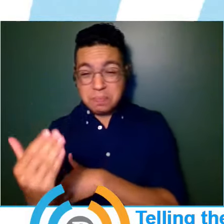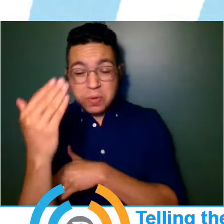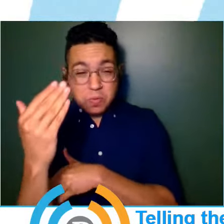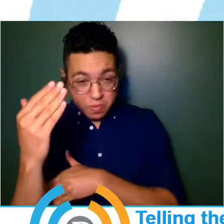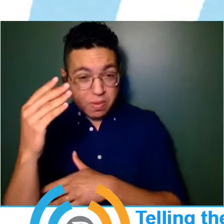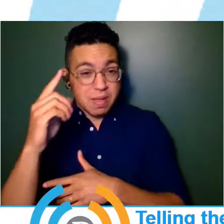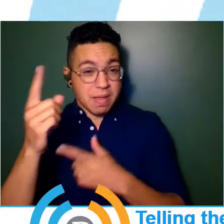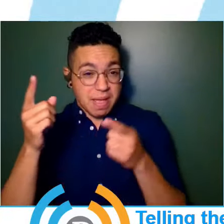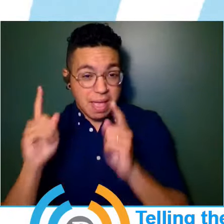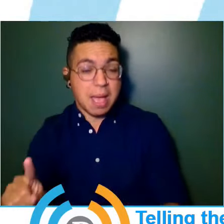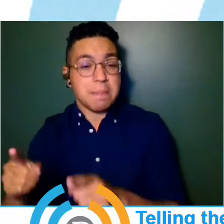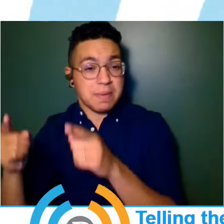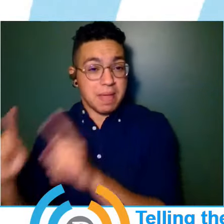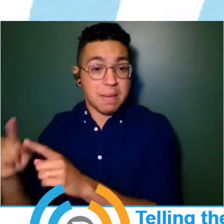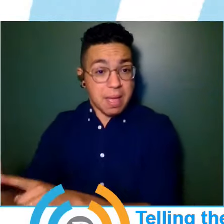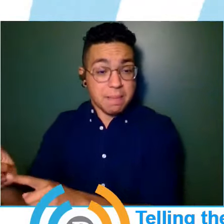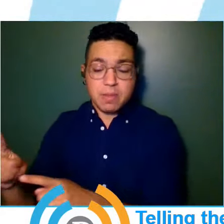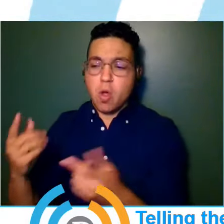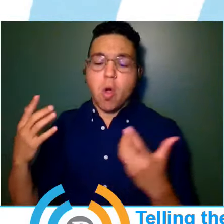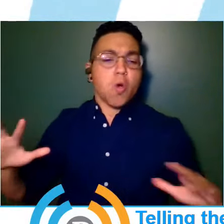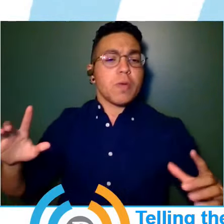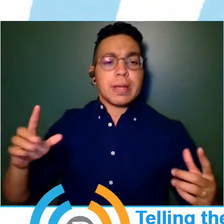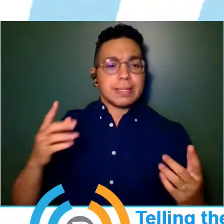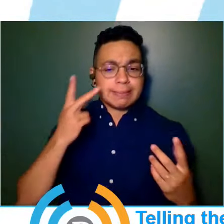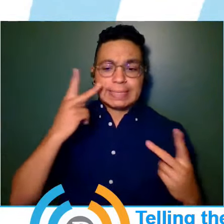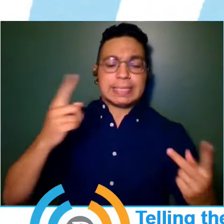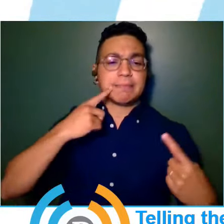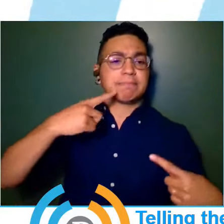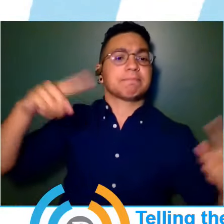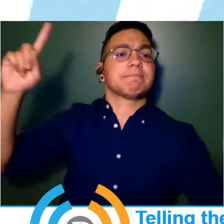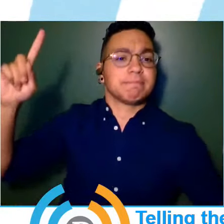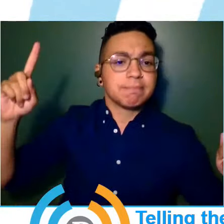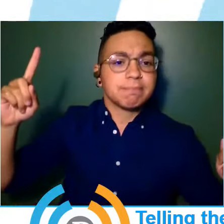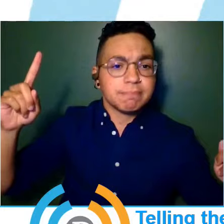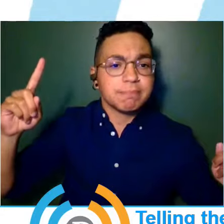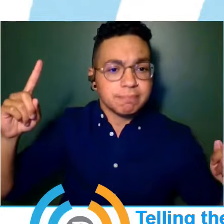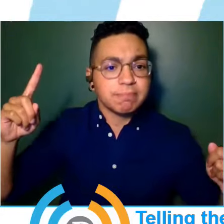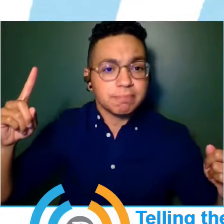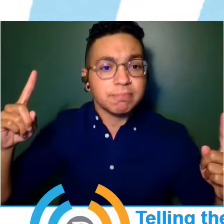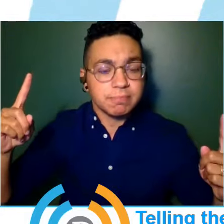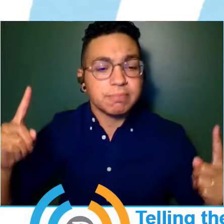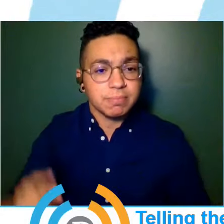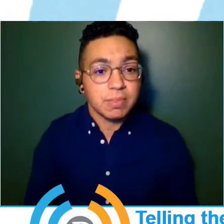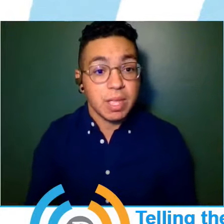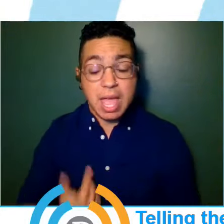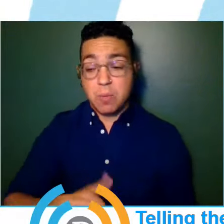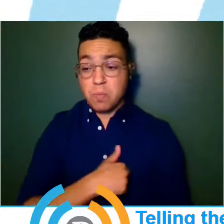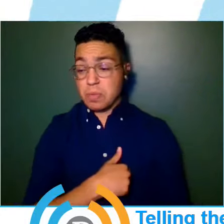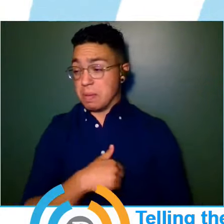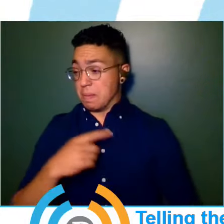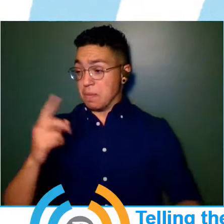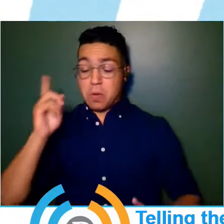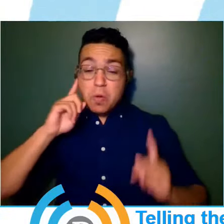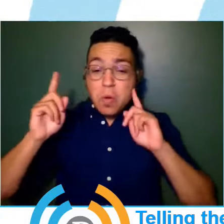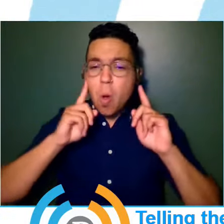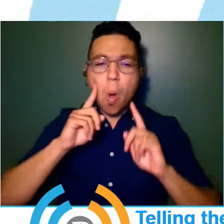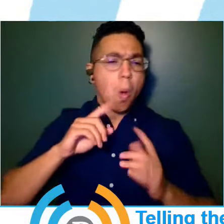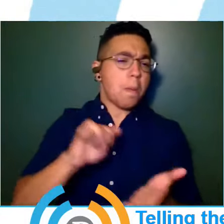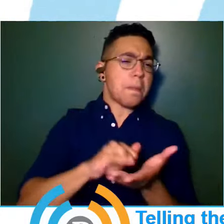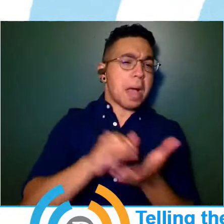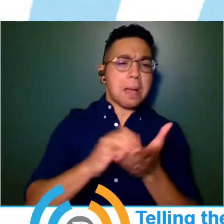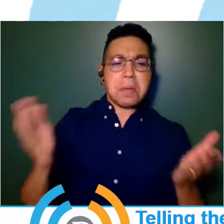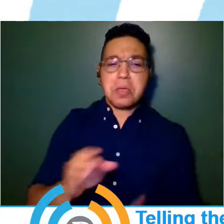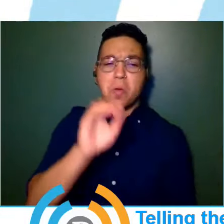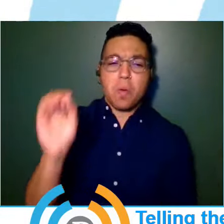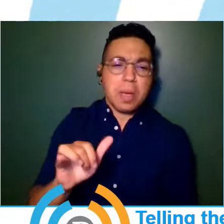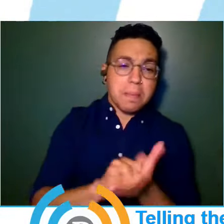have already accomplished things that conventional wisdom said could not be done here in Oregon.